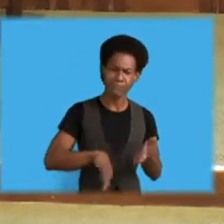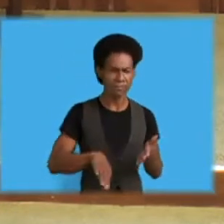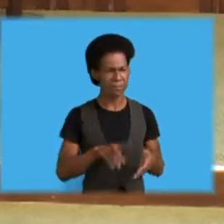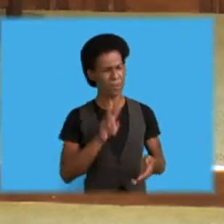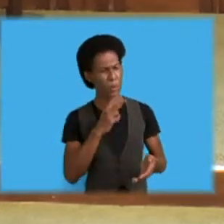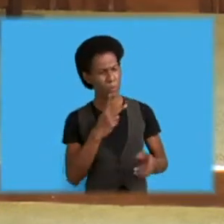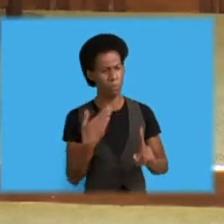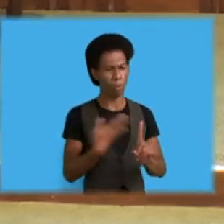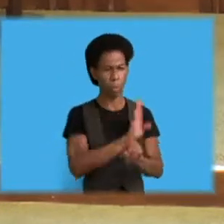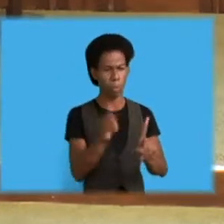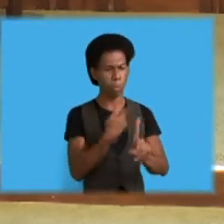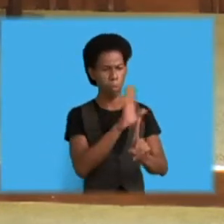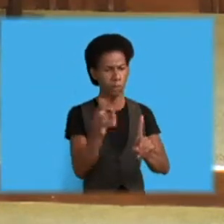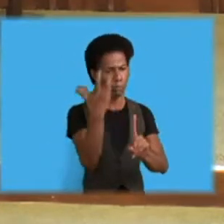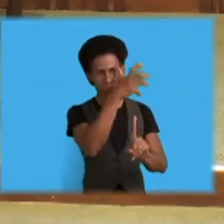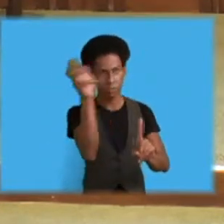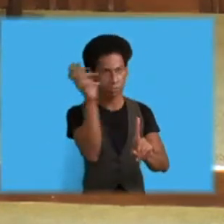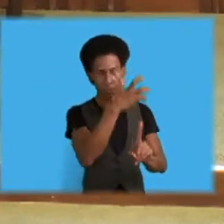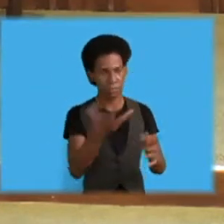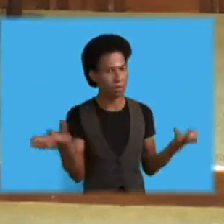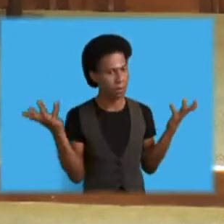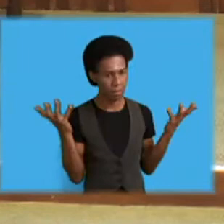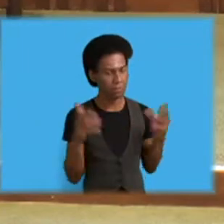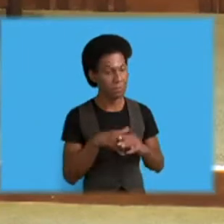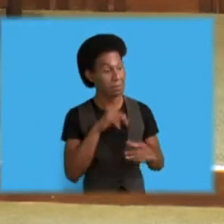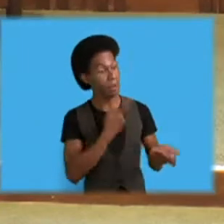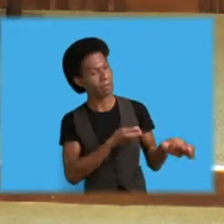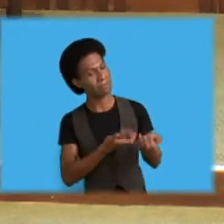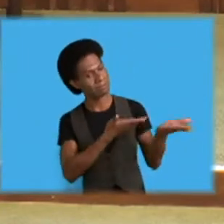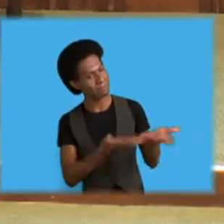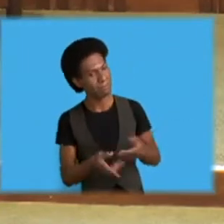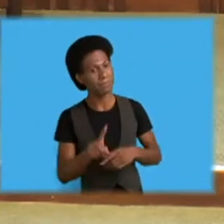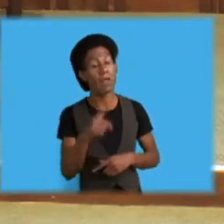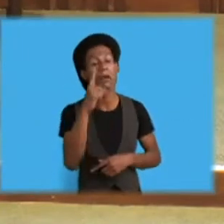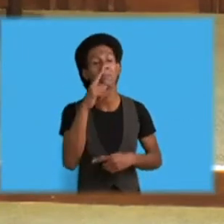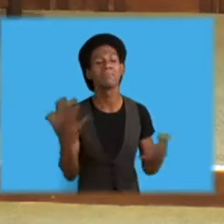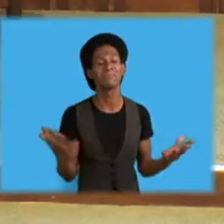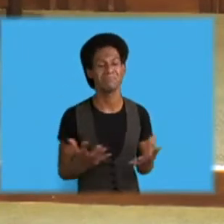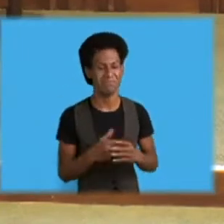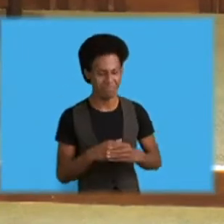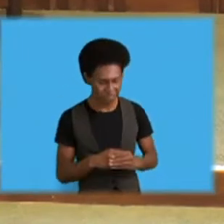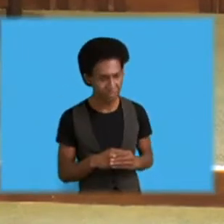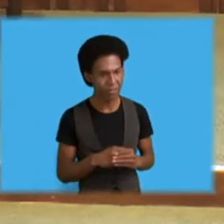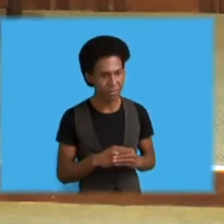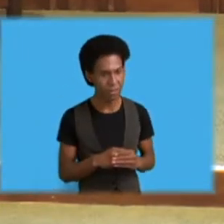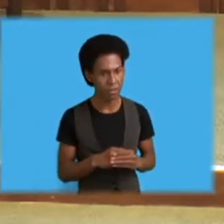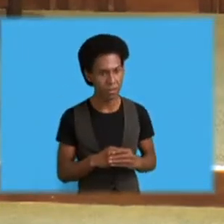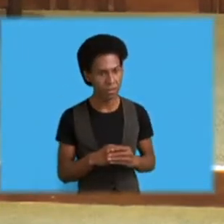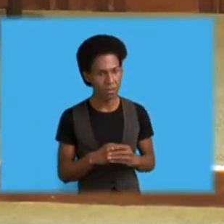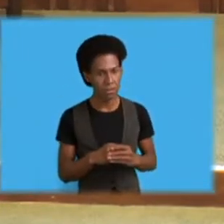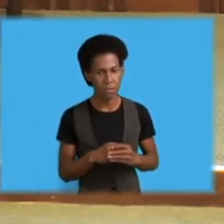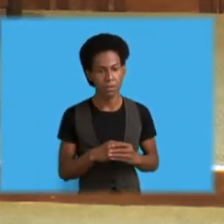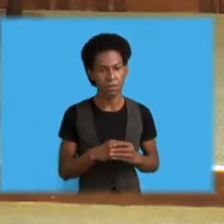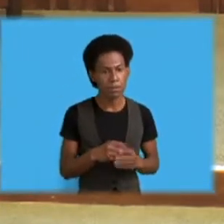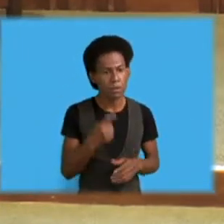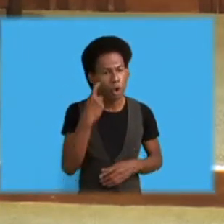getting people out there, and trying to put up a